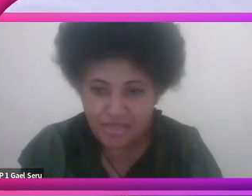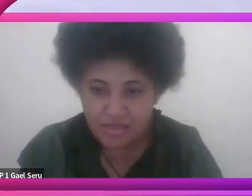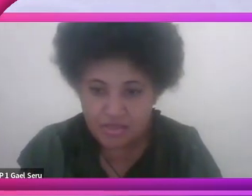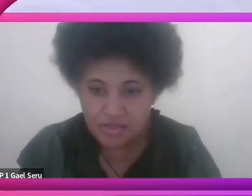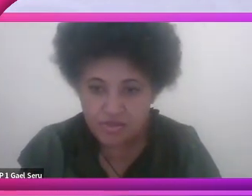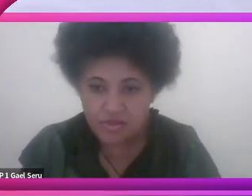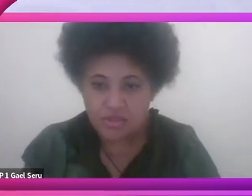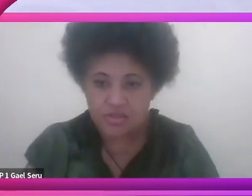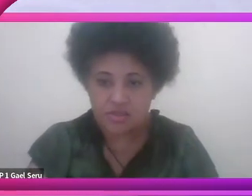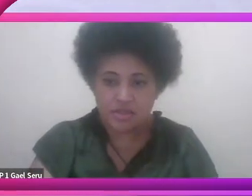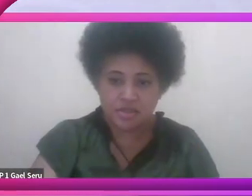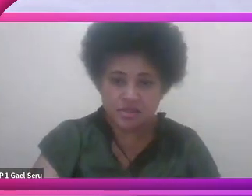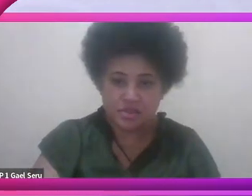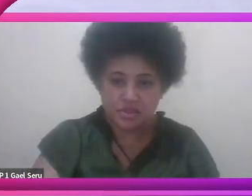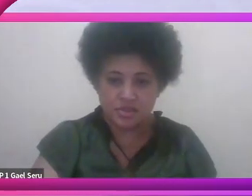please.